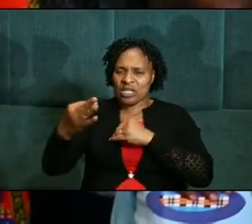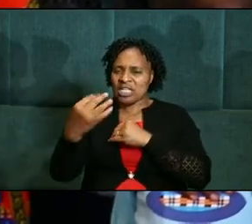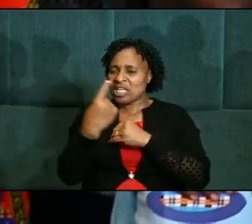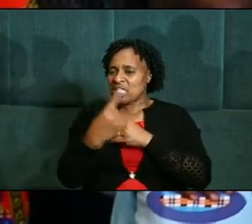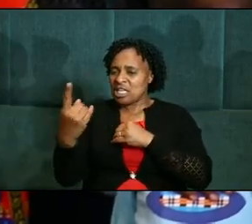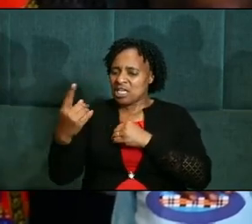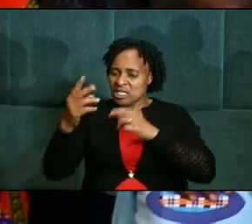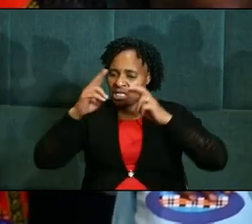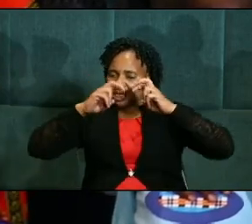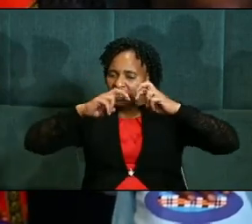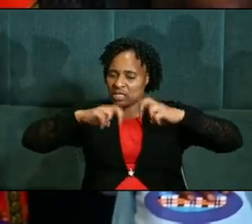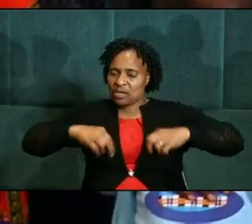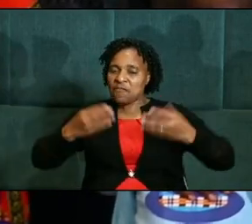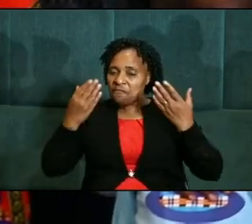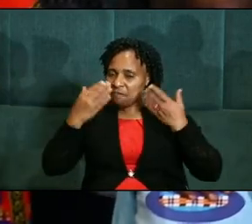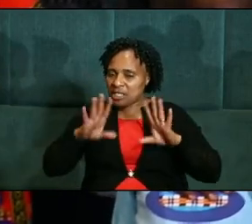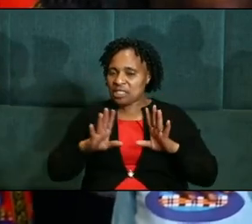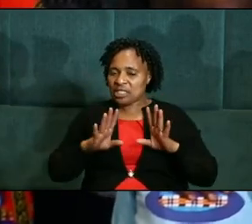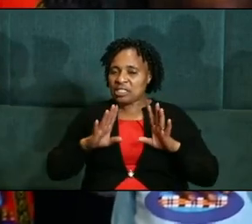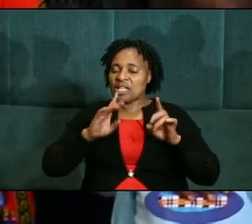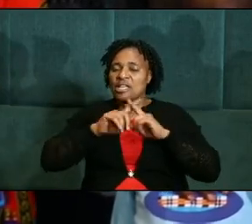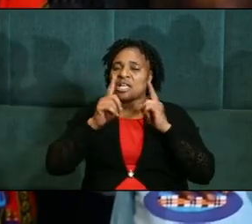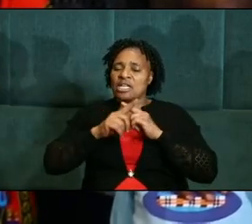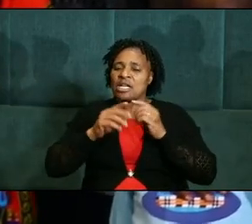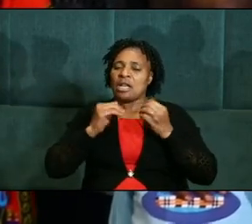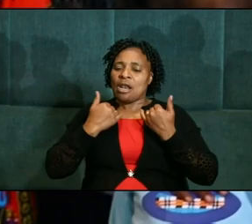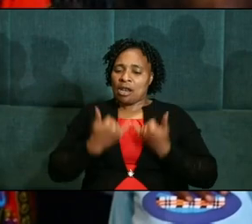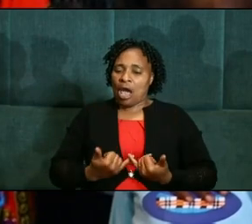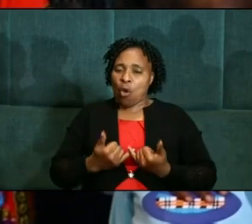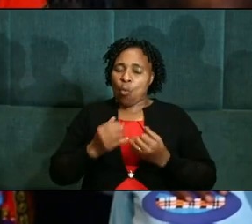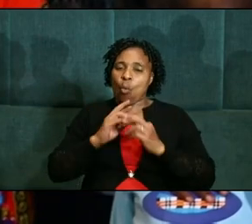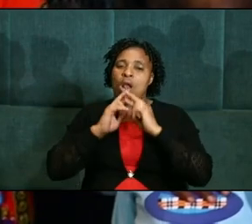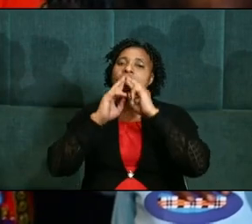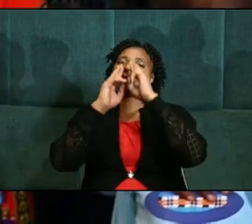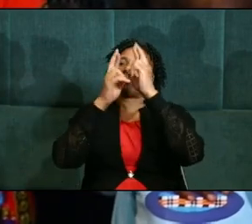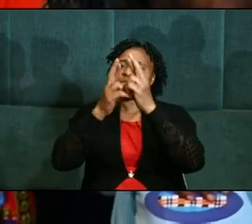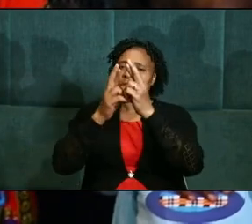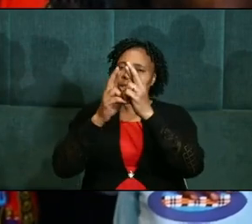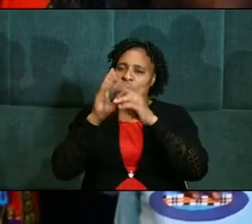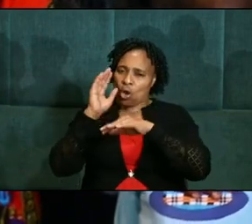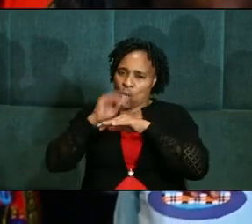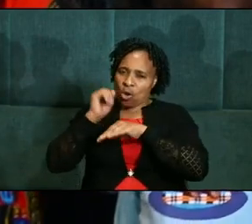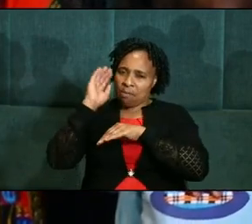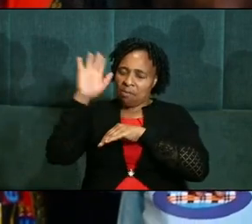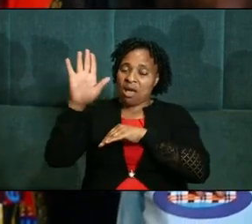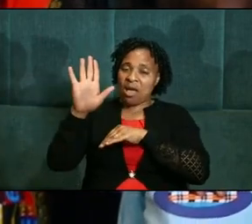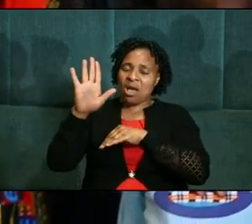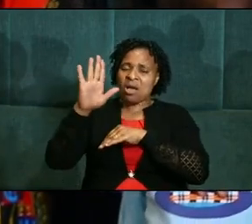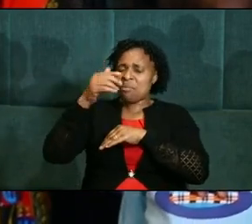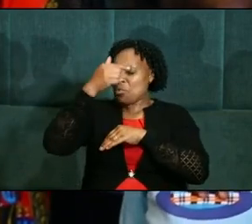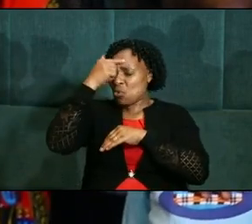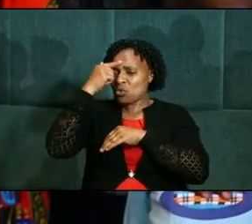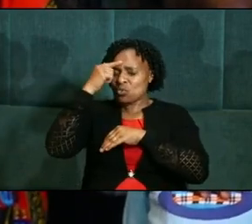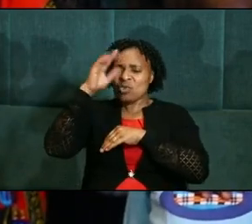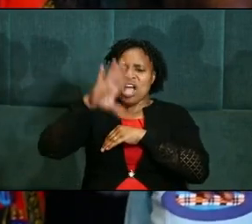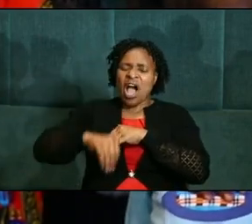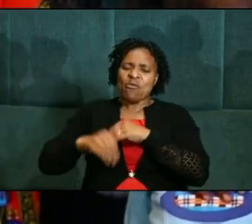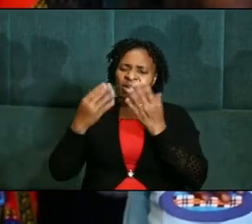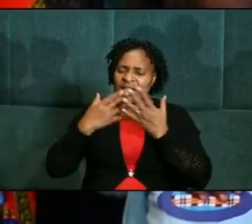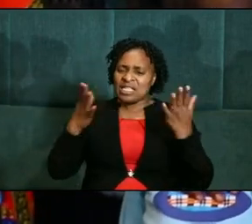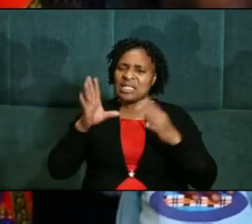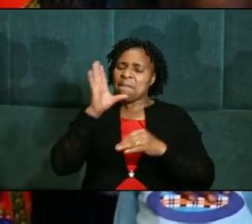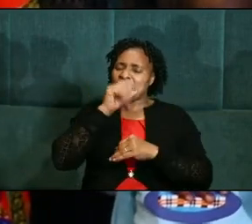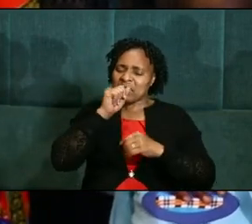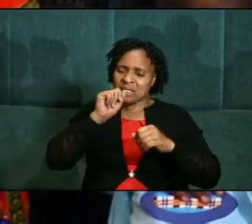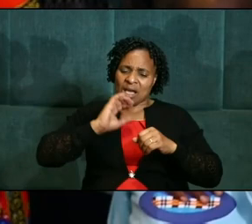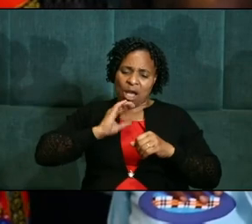examined and we have responded to your call for we have found things that are missing in our